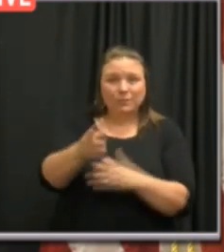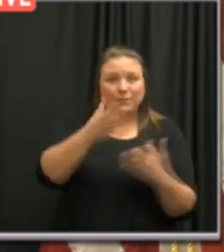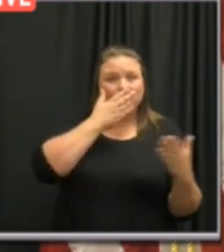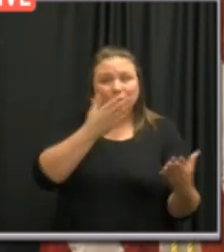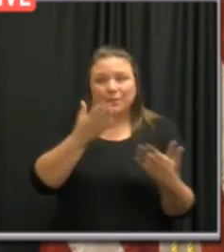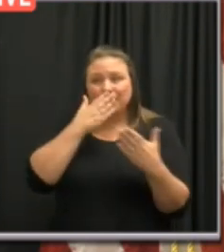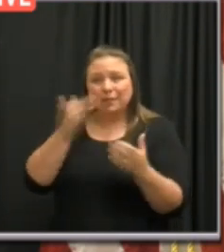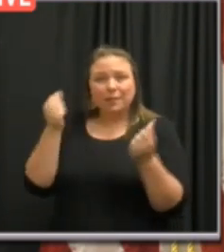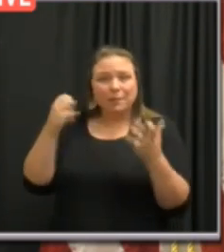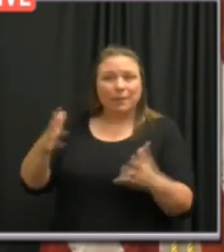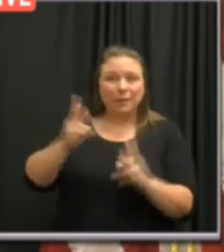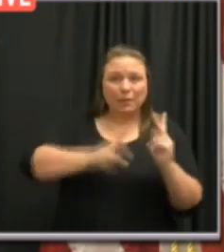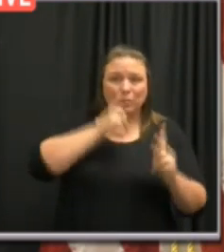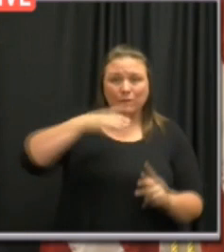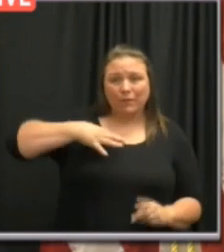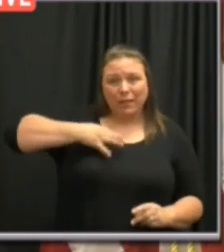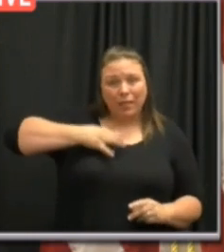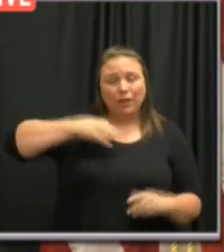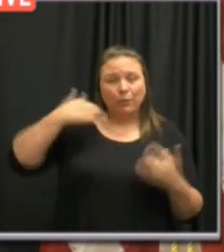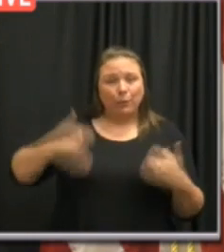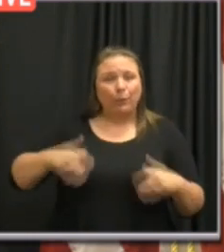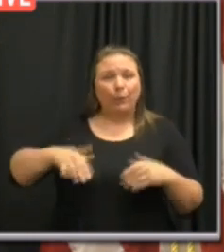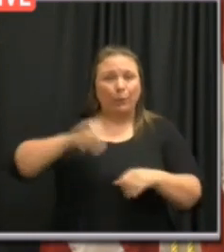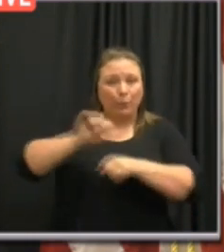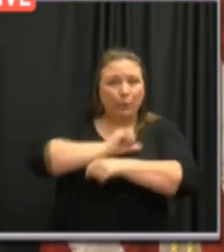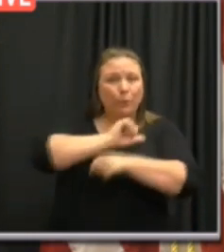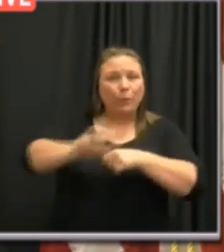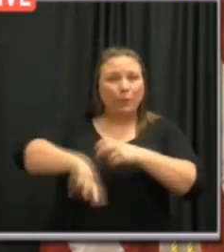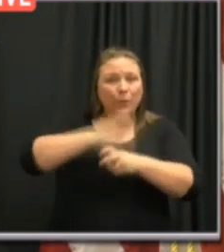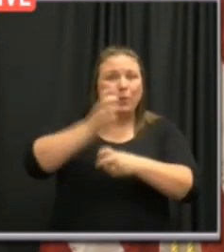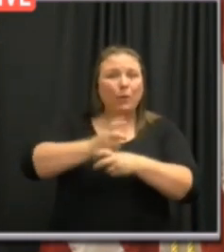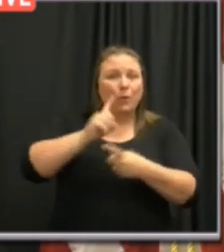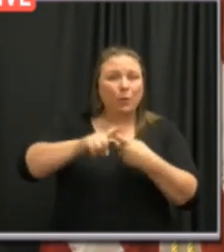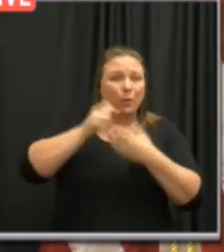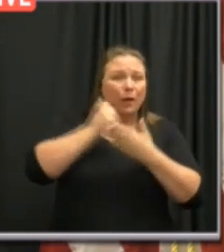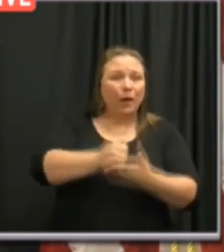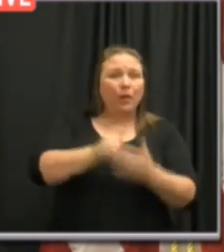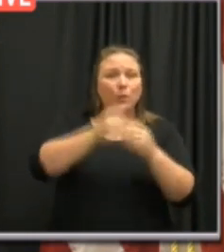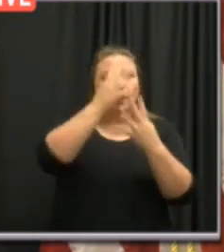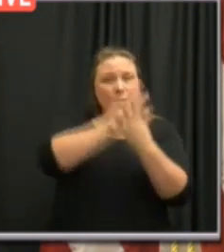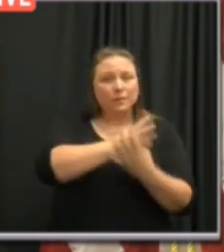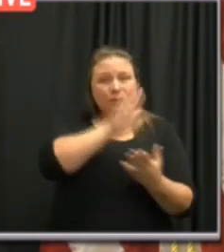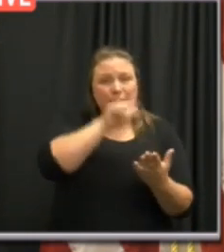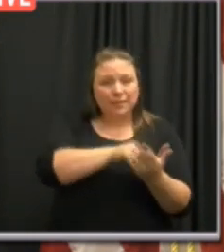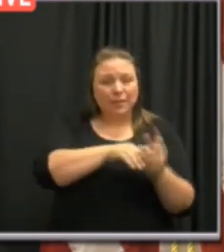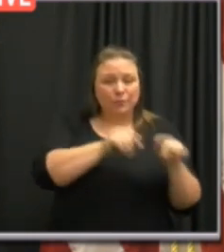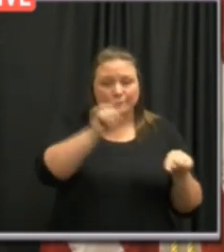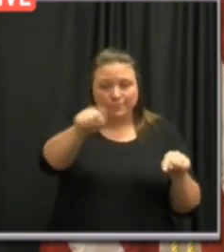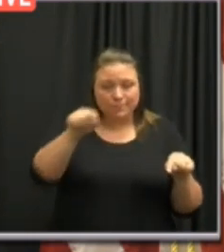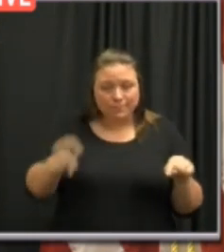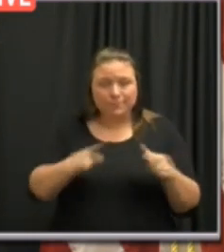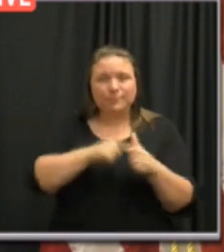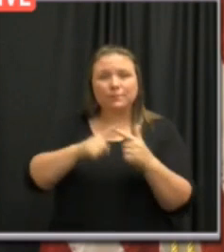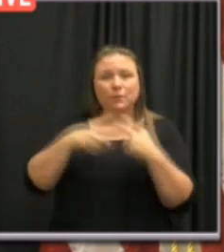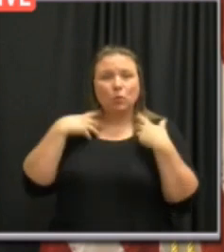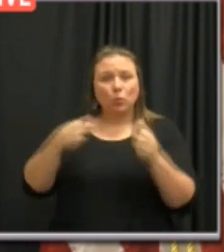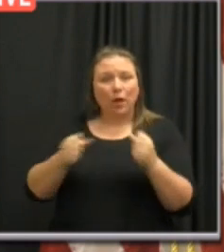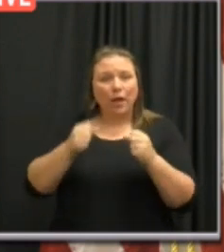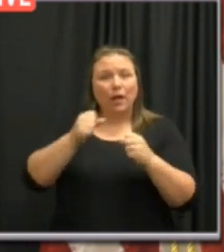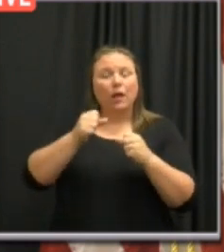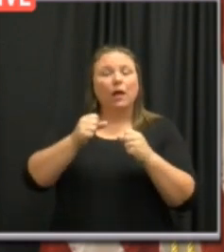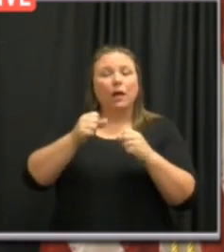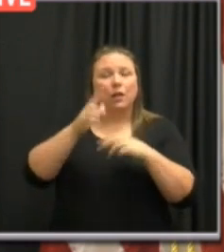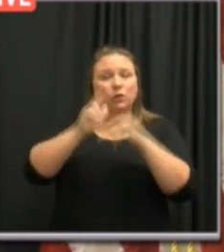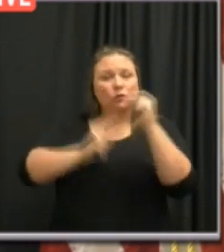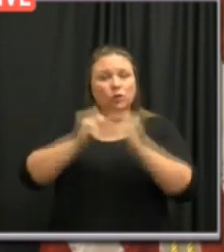the volunteers who spent many hours assisting at our community assessment centers, the Well Shelter for